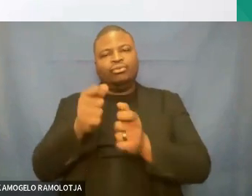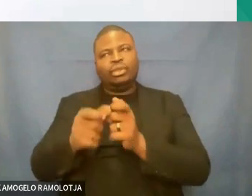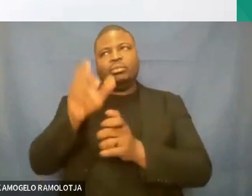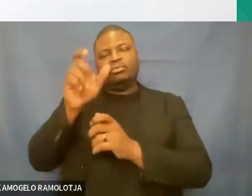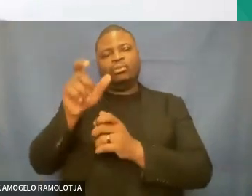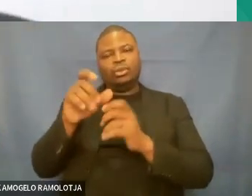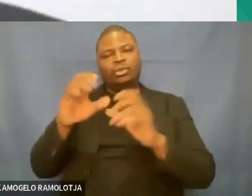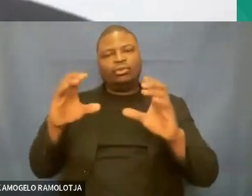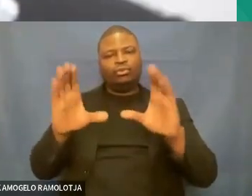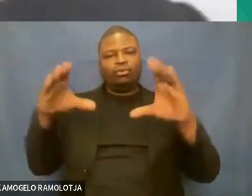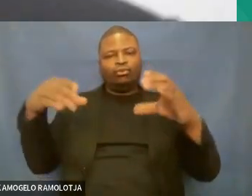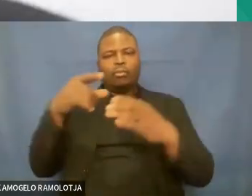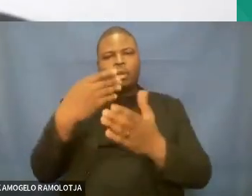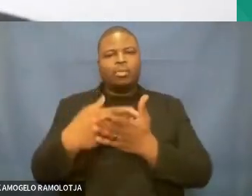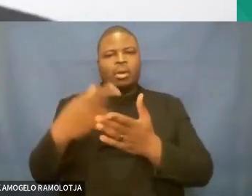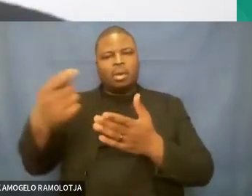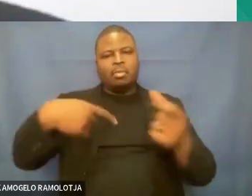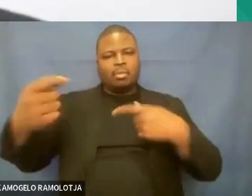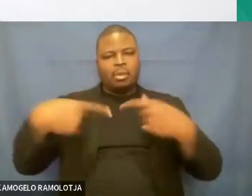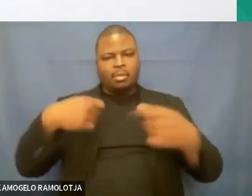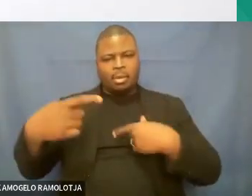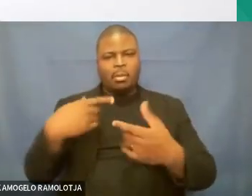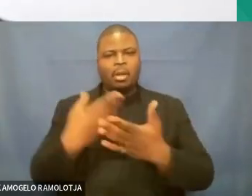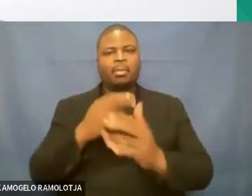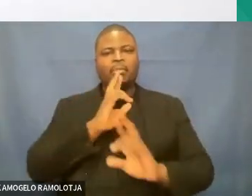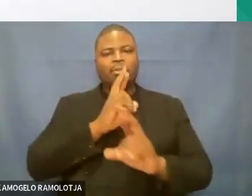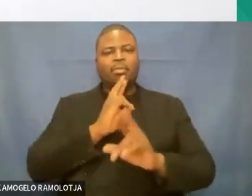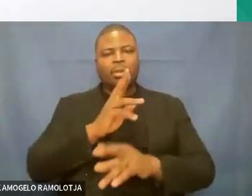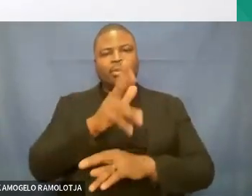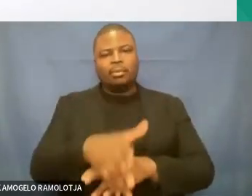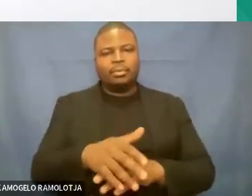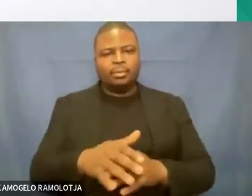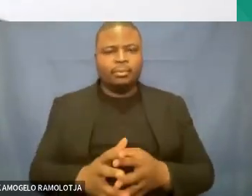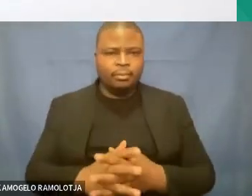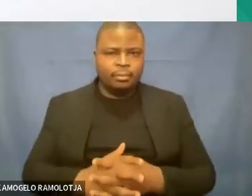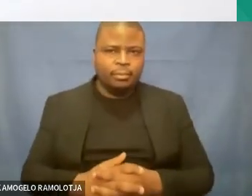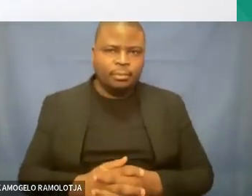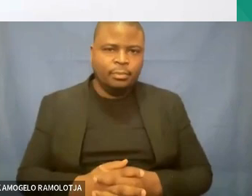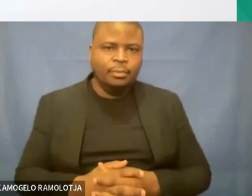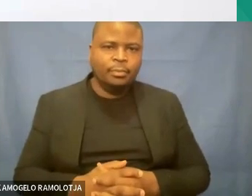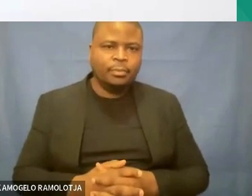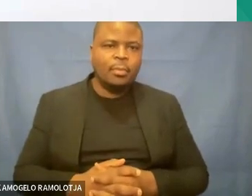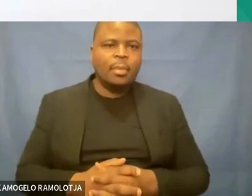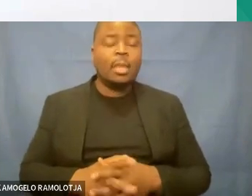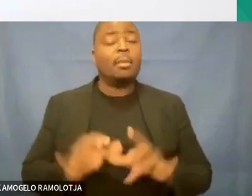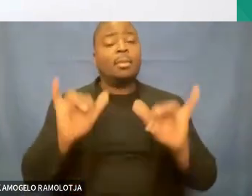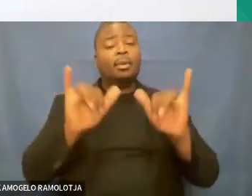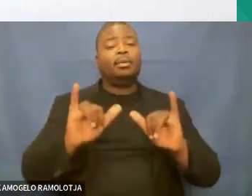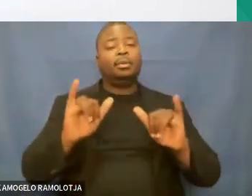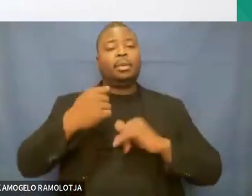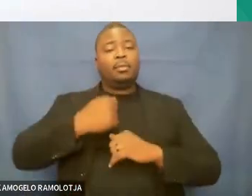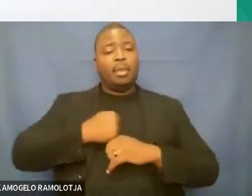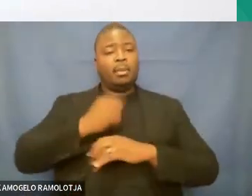Thank you so much, Yolaan, and good afternoon, everyone. I'm just waiting for my presentation to